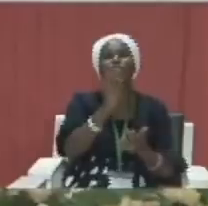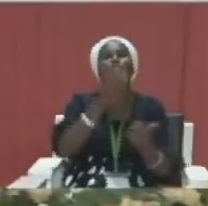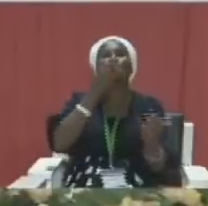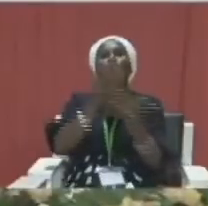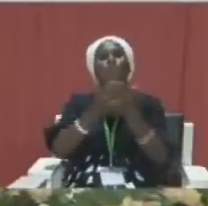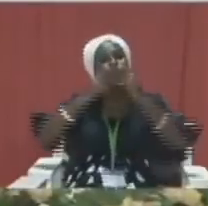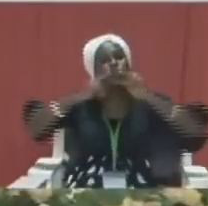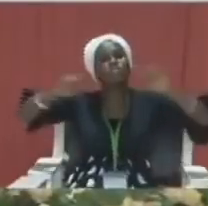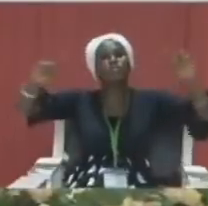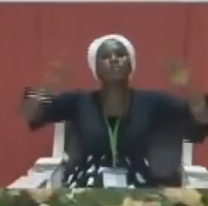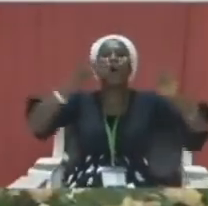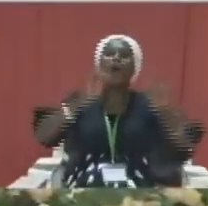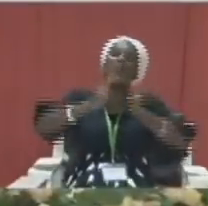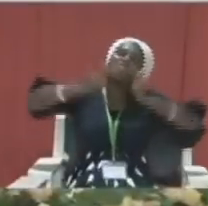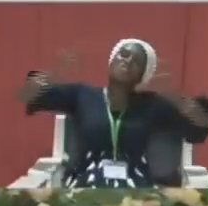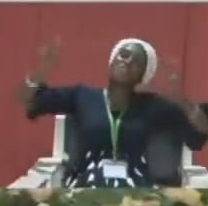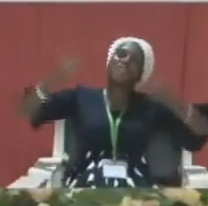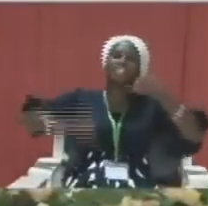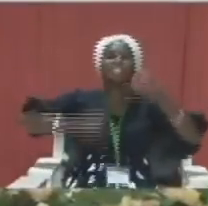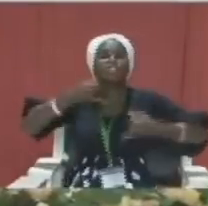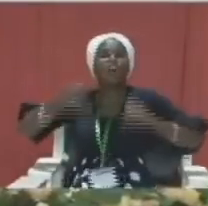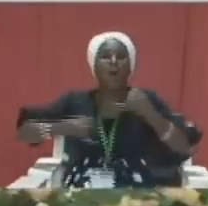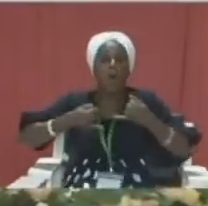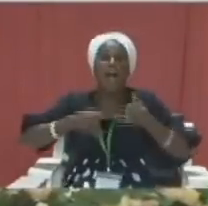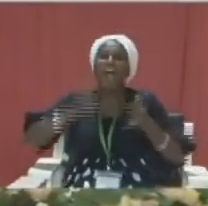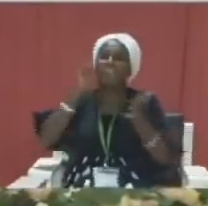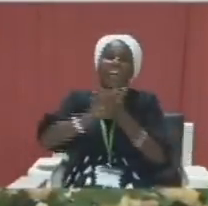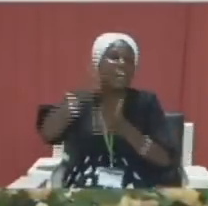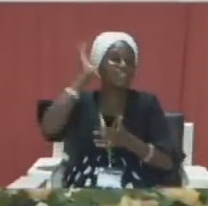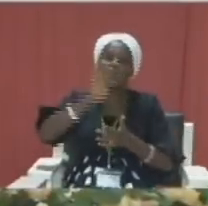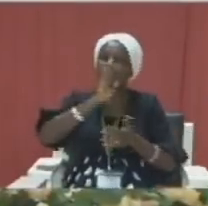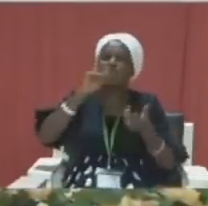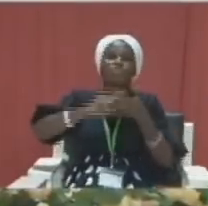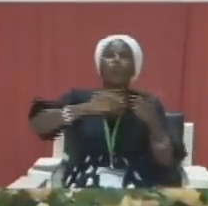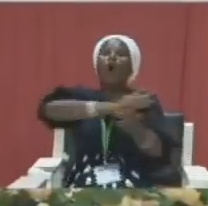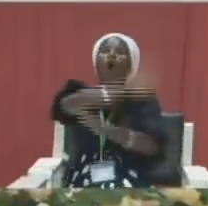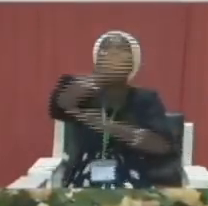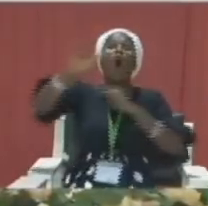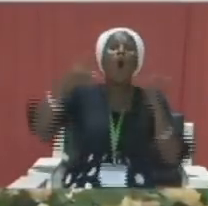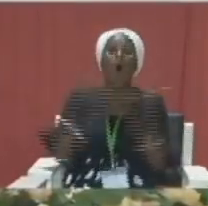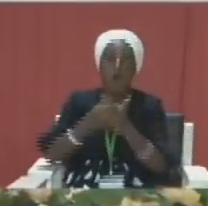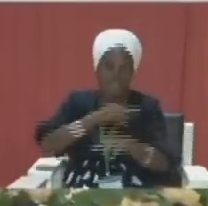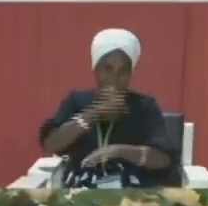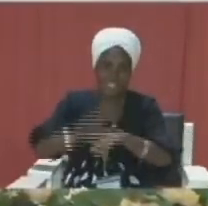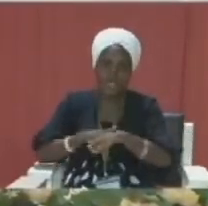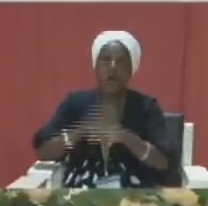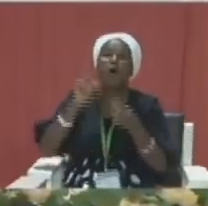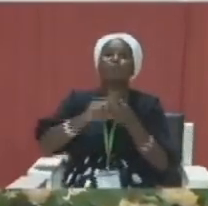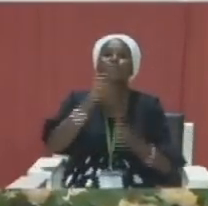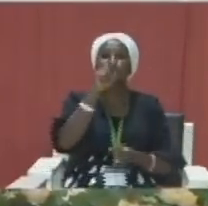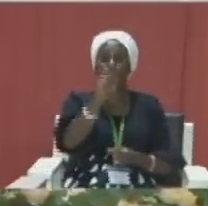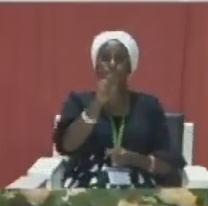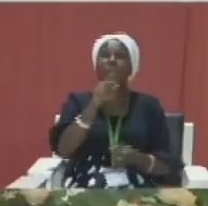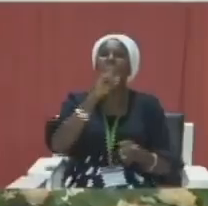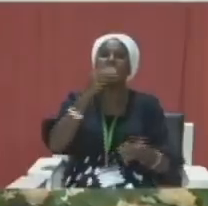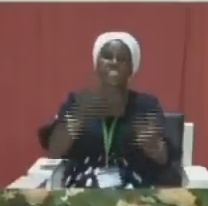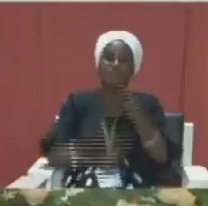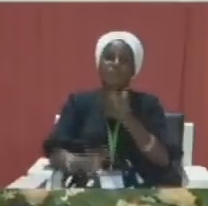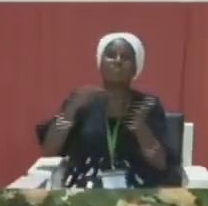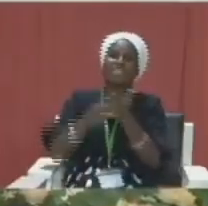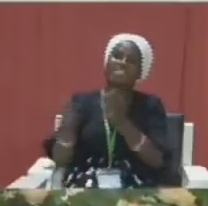great joy, which shall be to all nations. Unto you is born this day in the city of